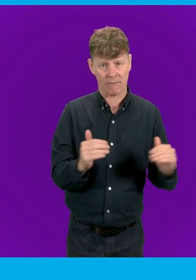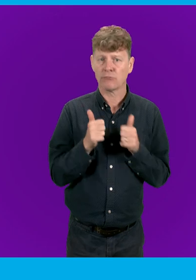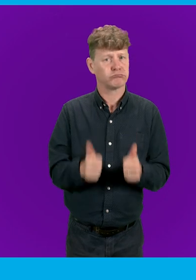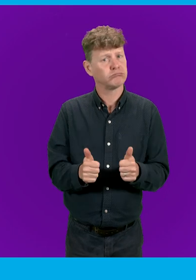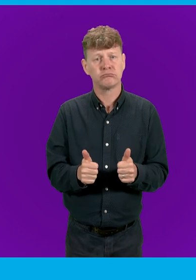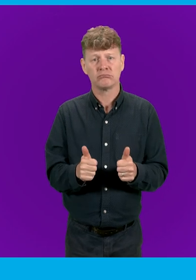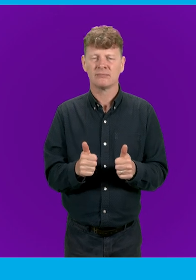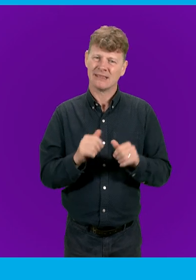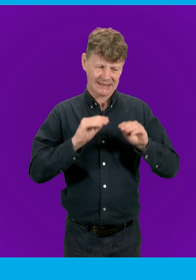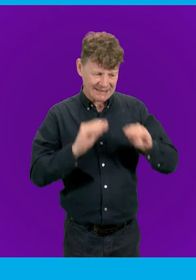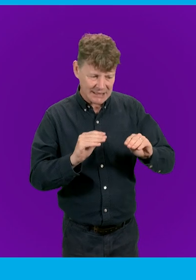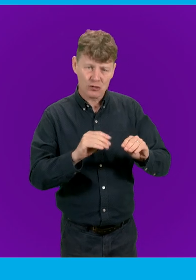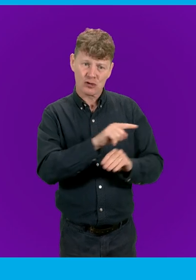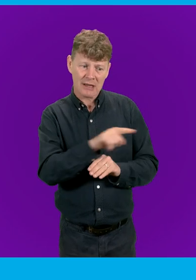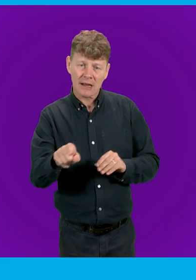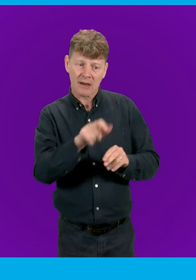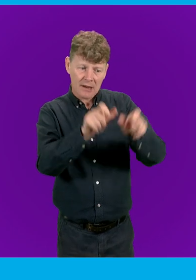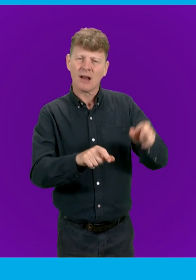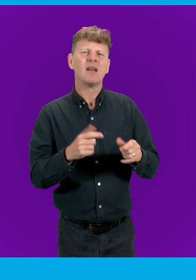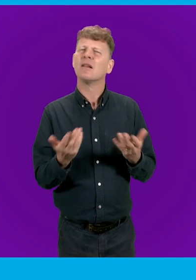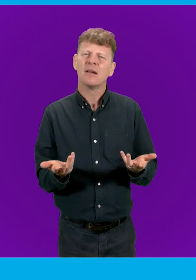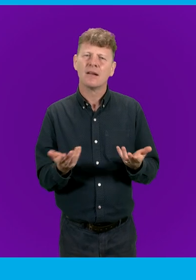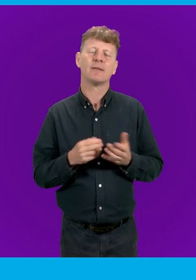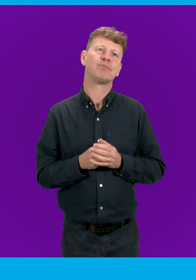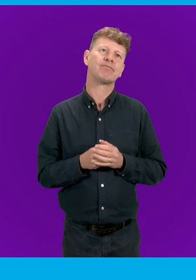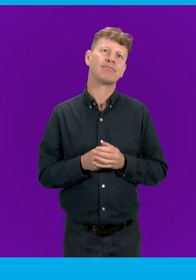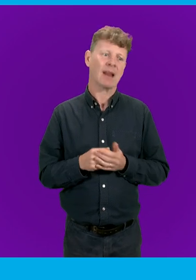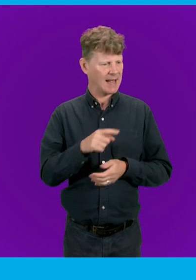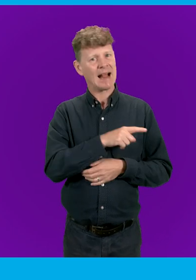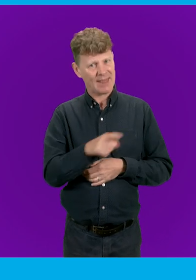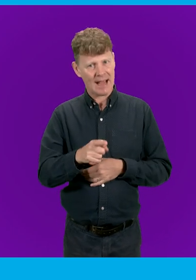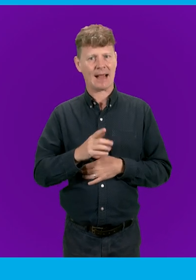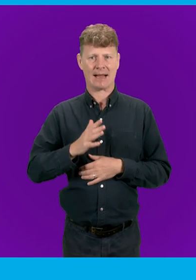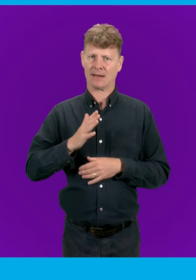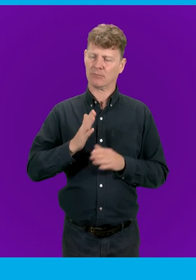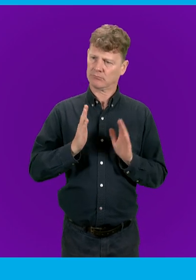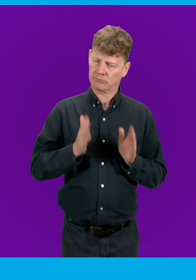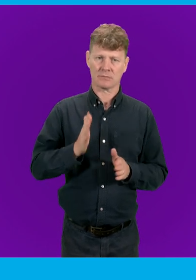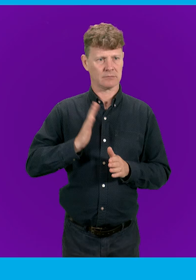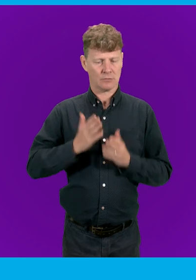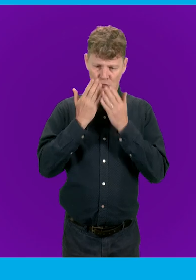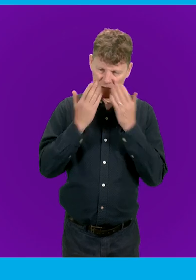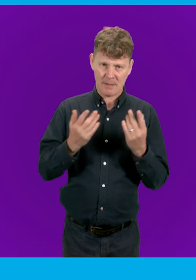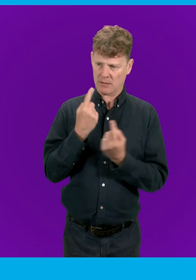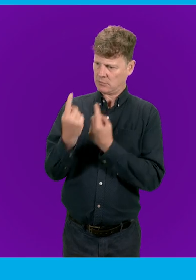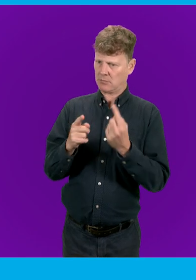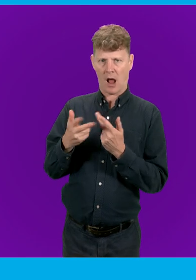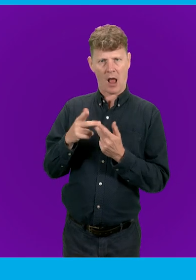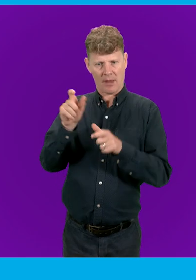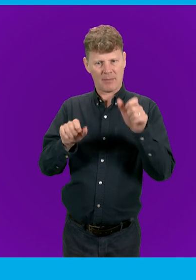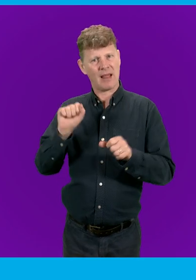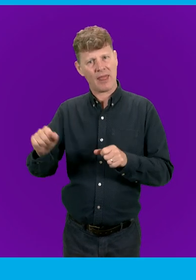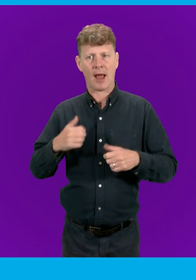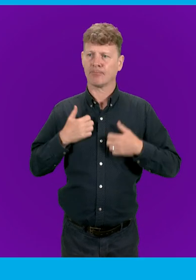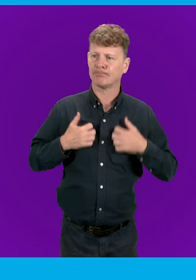about teaching young people that they need to respect the desires and wishes of other people, and that might